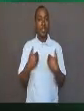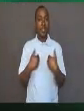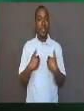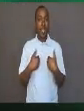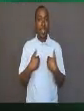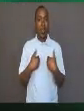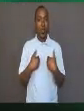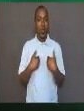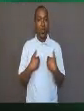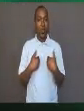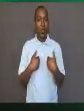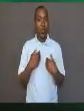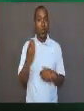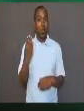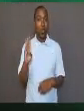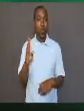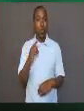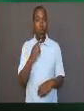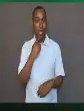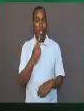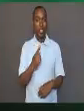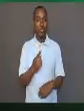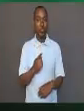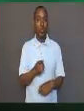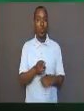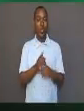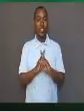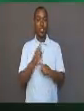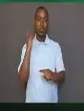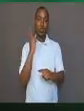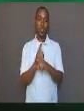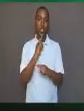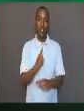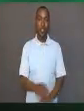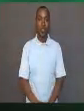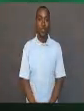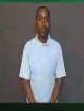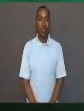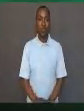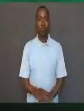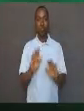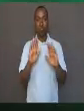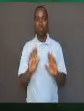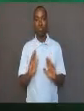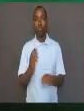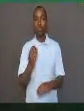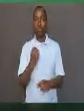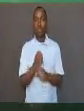sample would be blue, then you are correct. Great job.